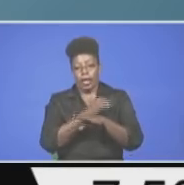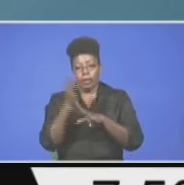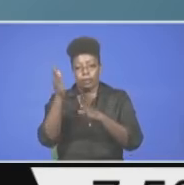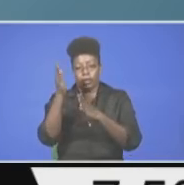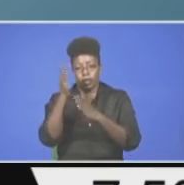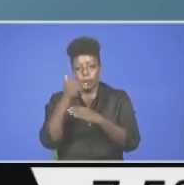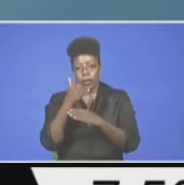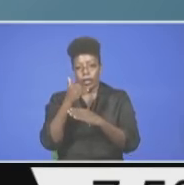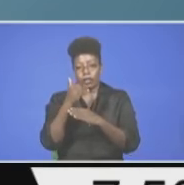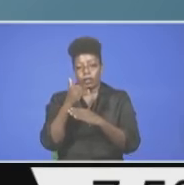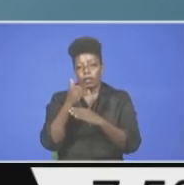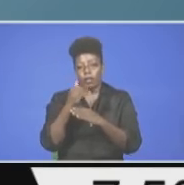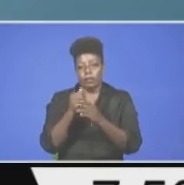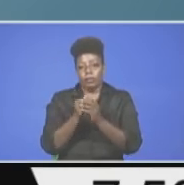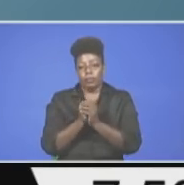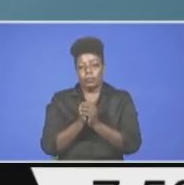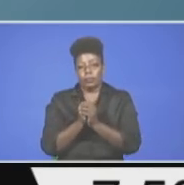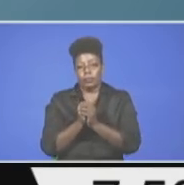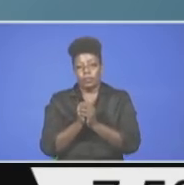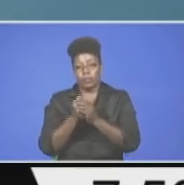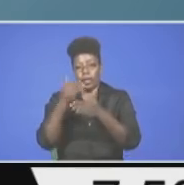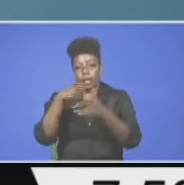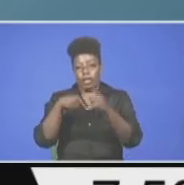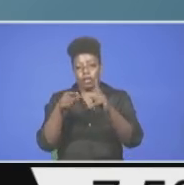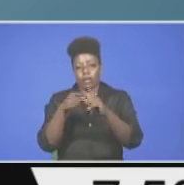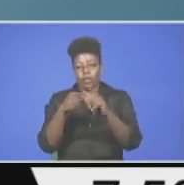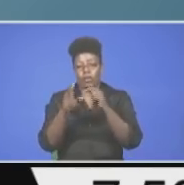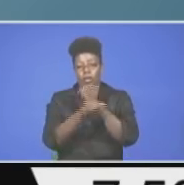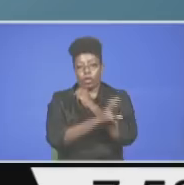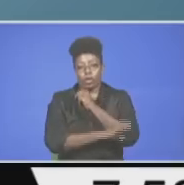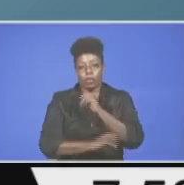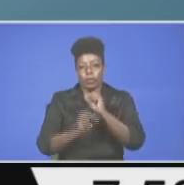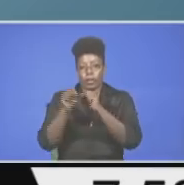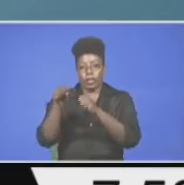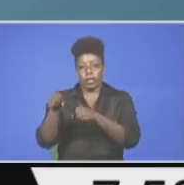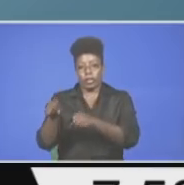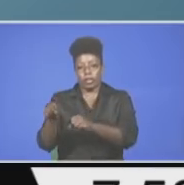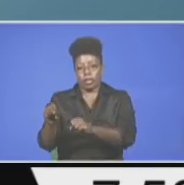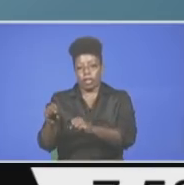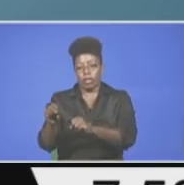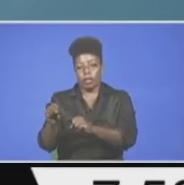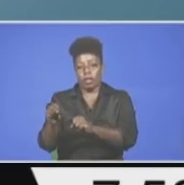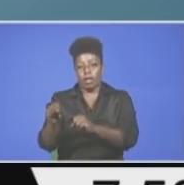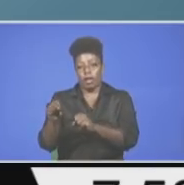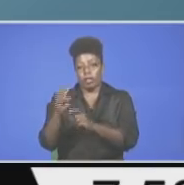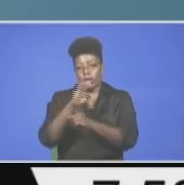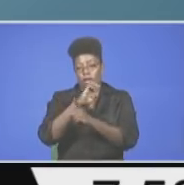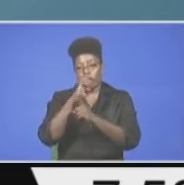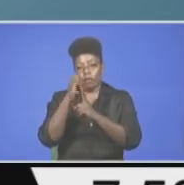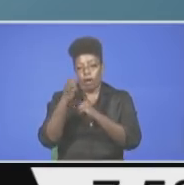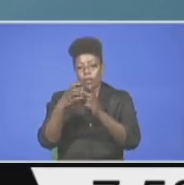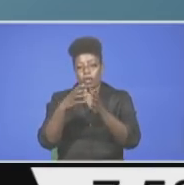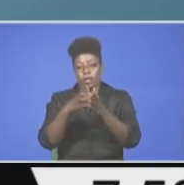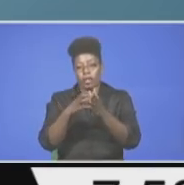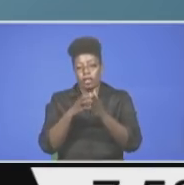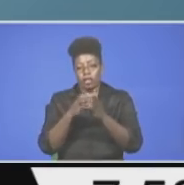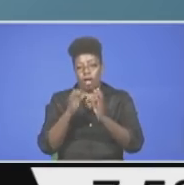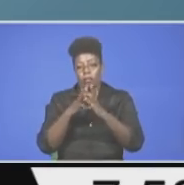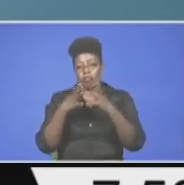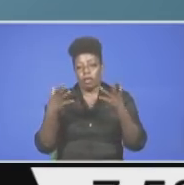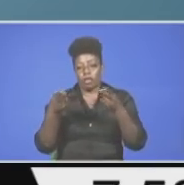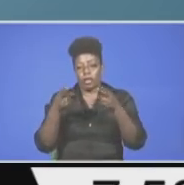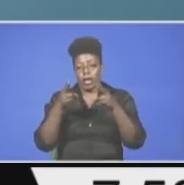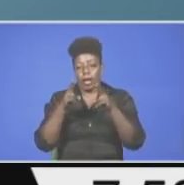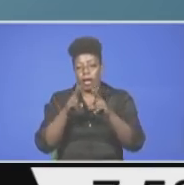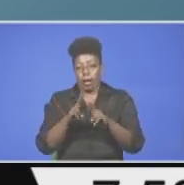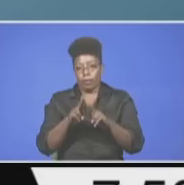regeneration as it approaches. But once it gets into the Caribbean Sea, it will encounter some hostile atmospheric conditions. So not much going to be happening with the